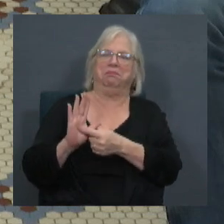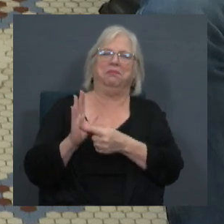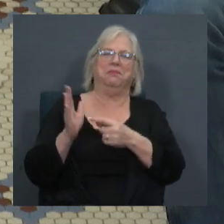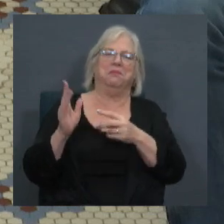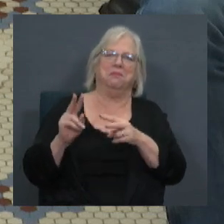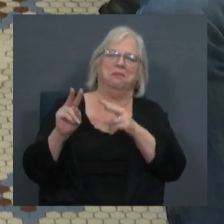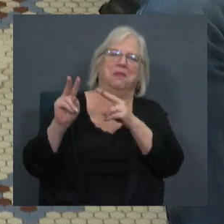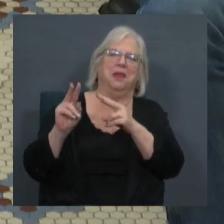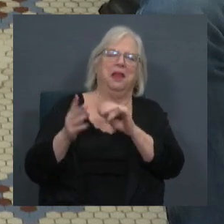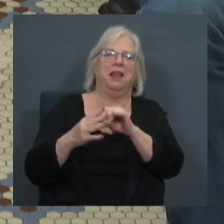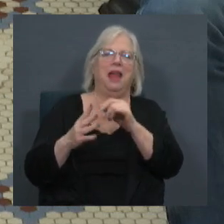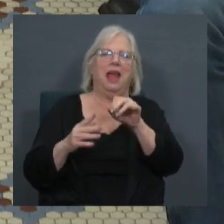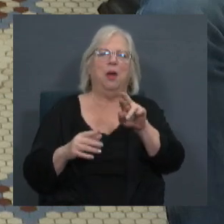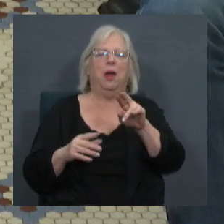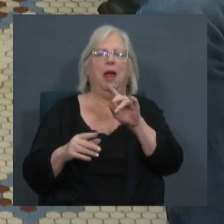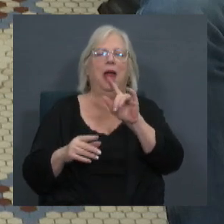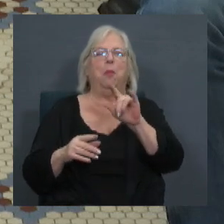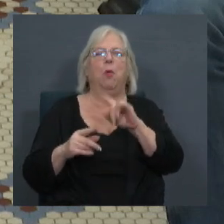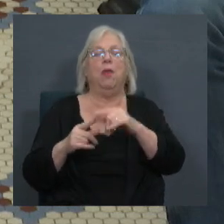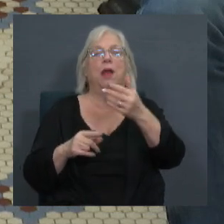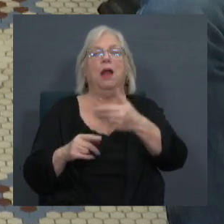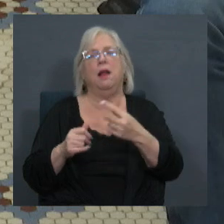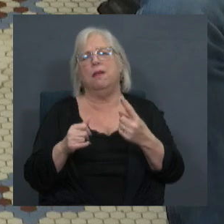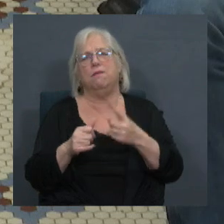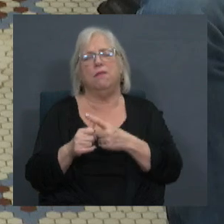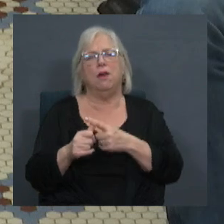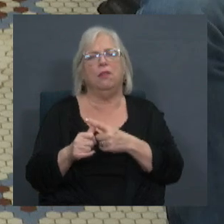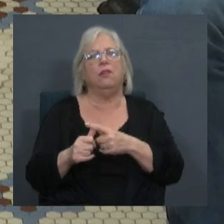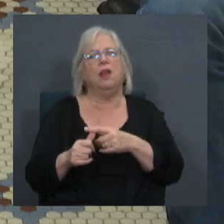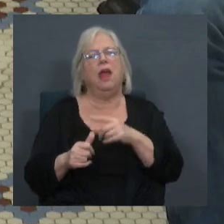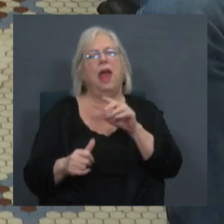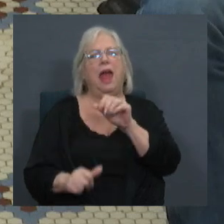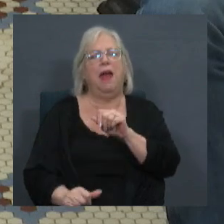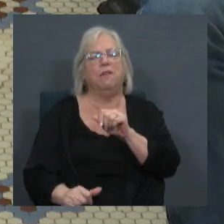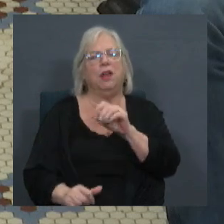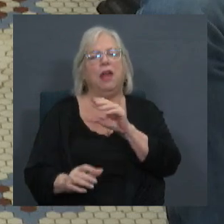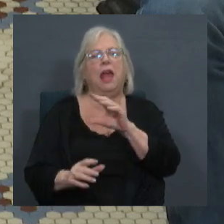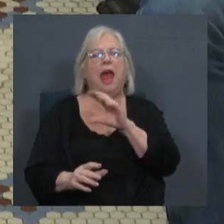the airport that hired the first African-American airport director in the nation.